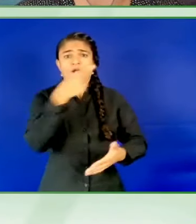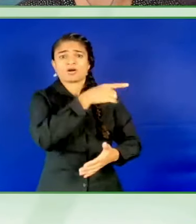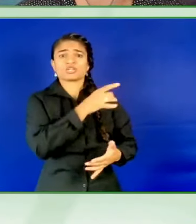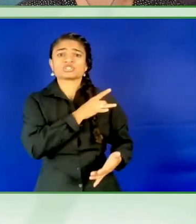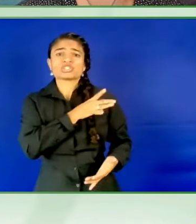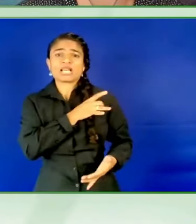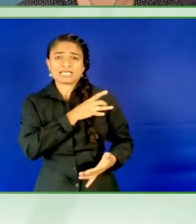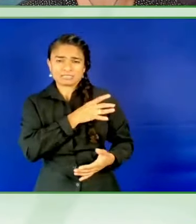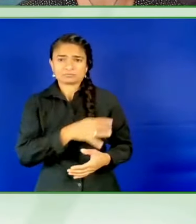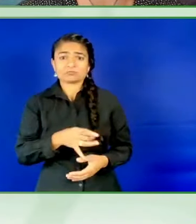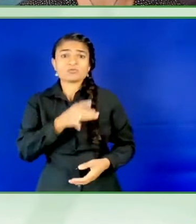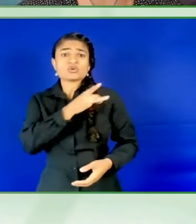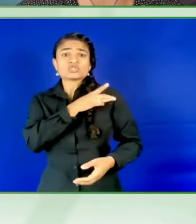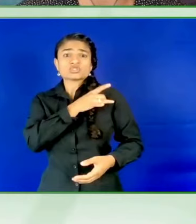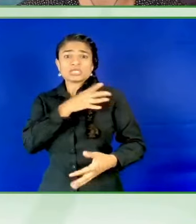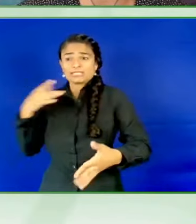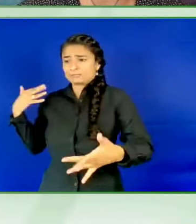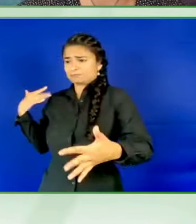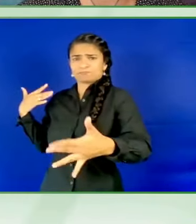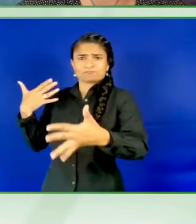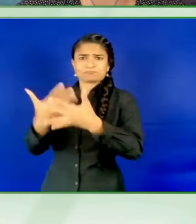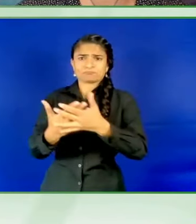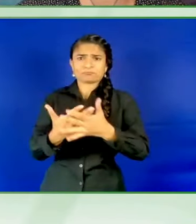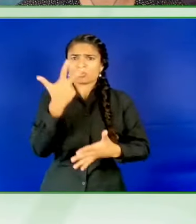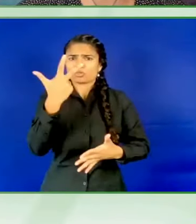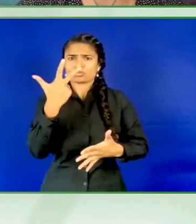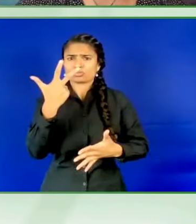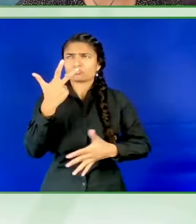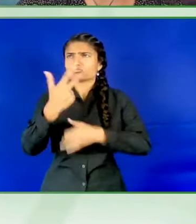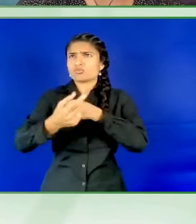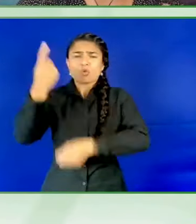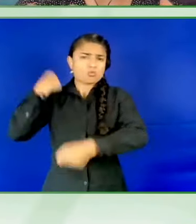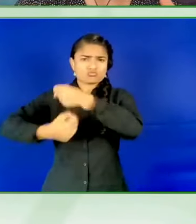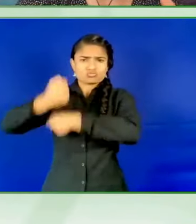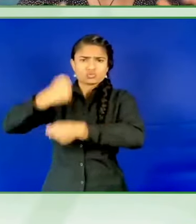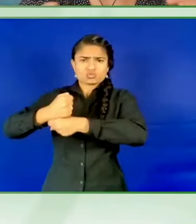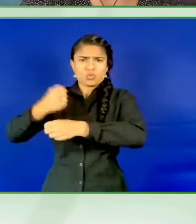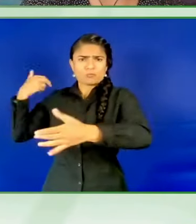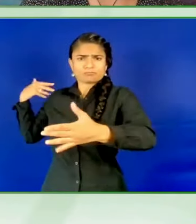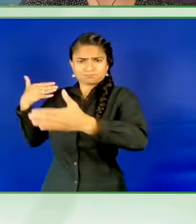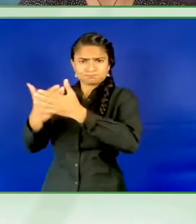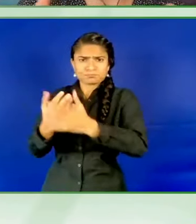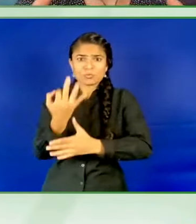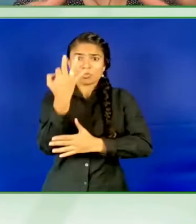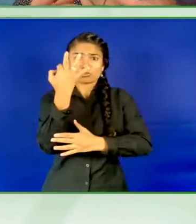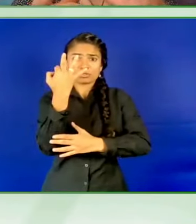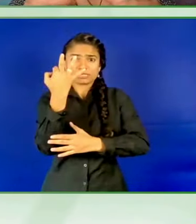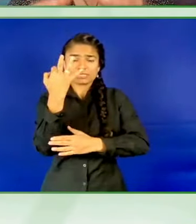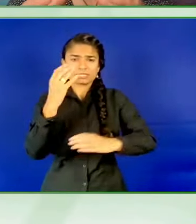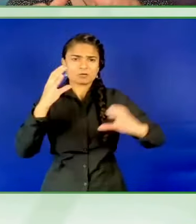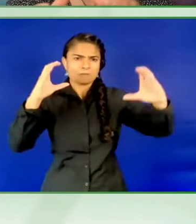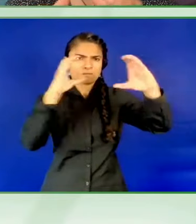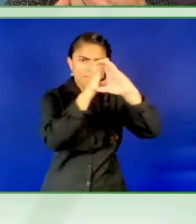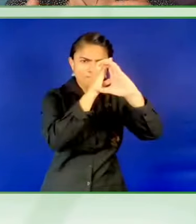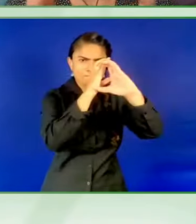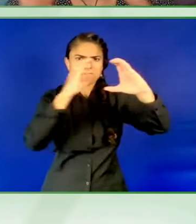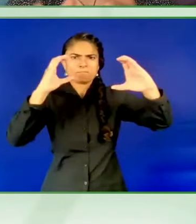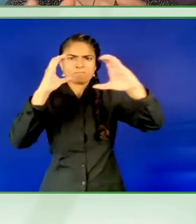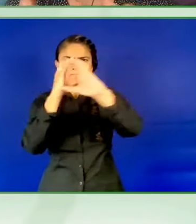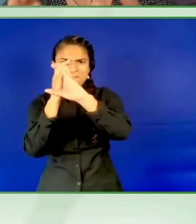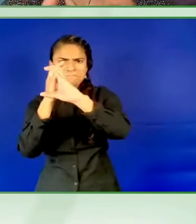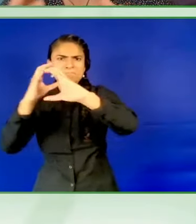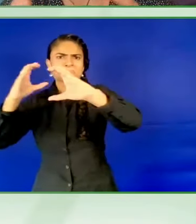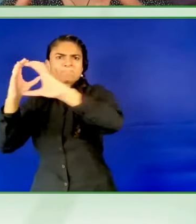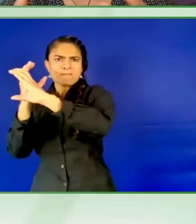donation from International Astronomical Union of a lot of light sound devices, which is a very small device,